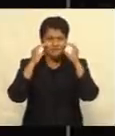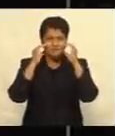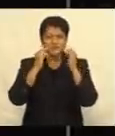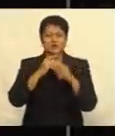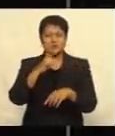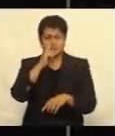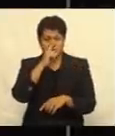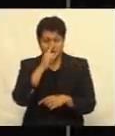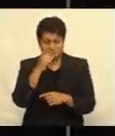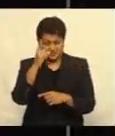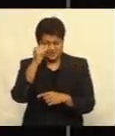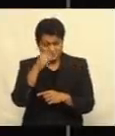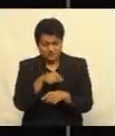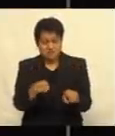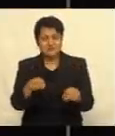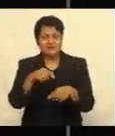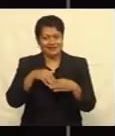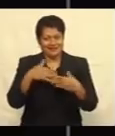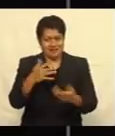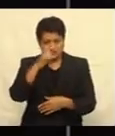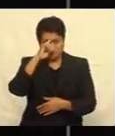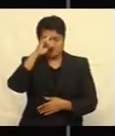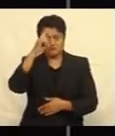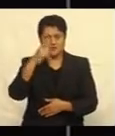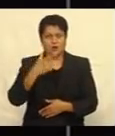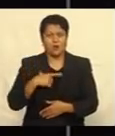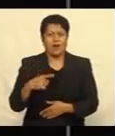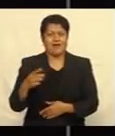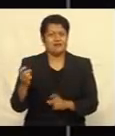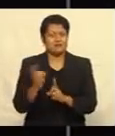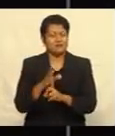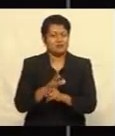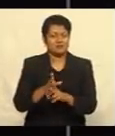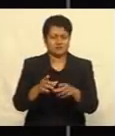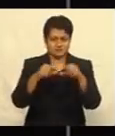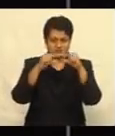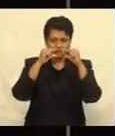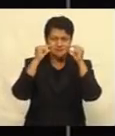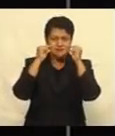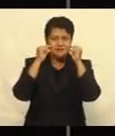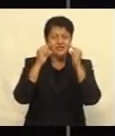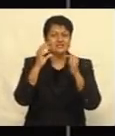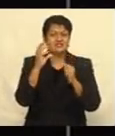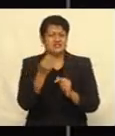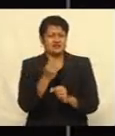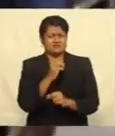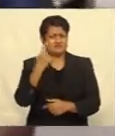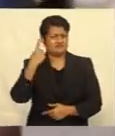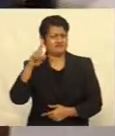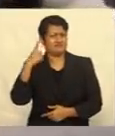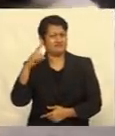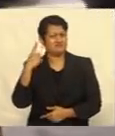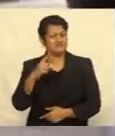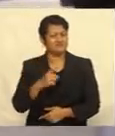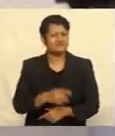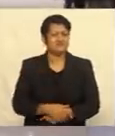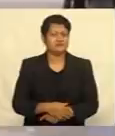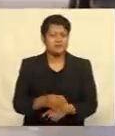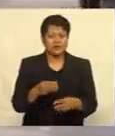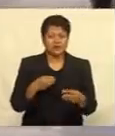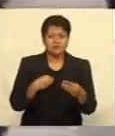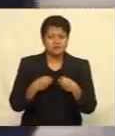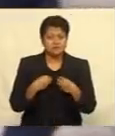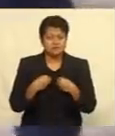their face in such troublesome times, some continue to be complacent. Koroi Tandulala reports. Businesses are once